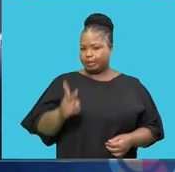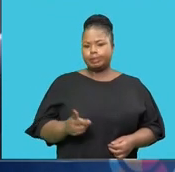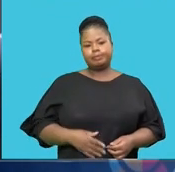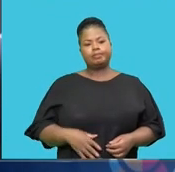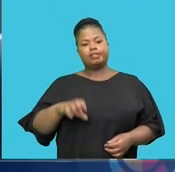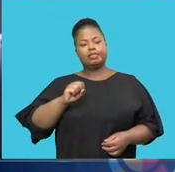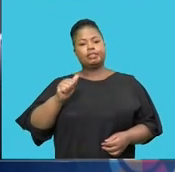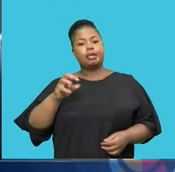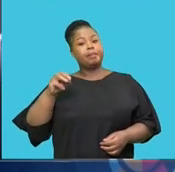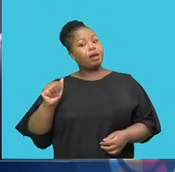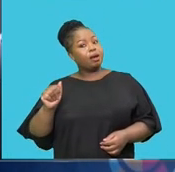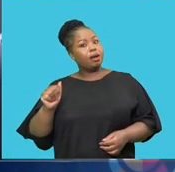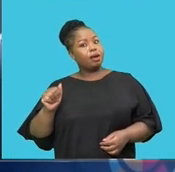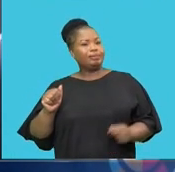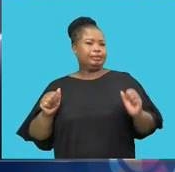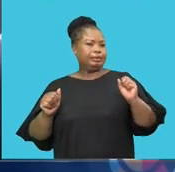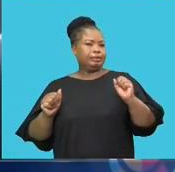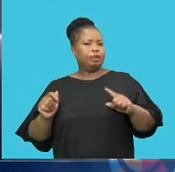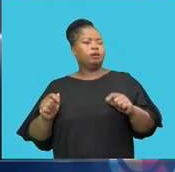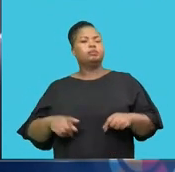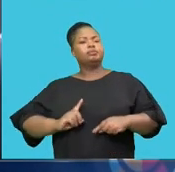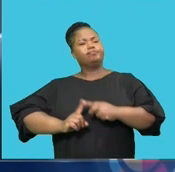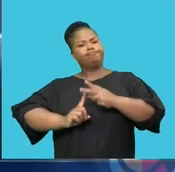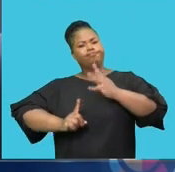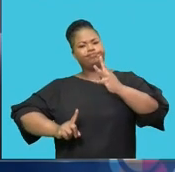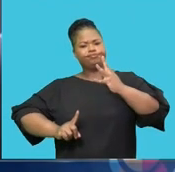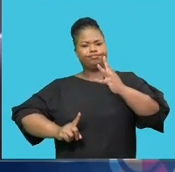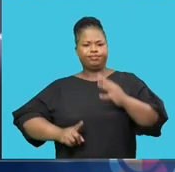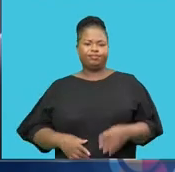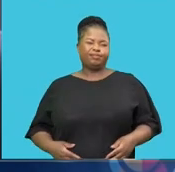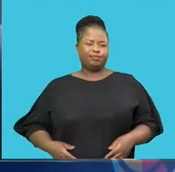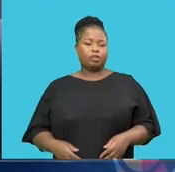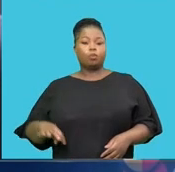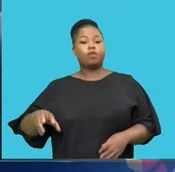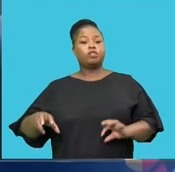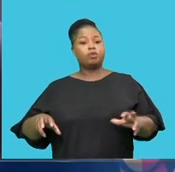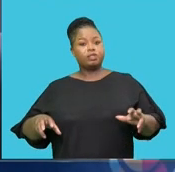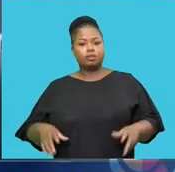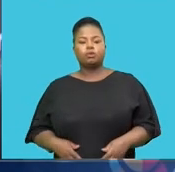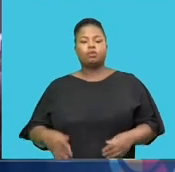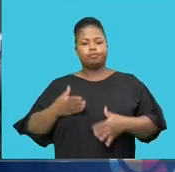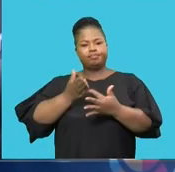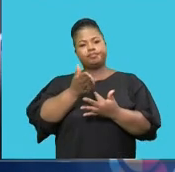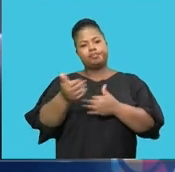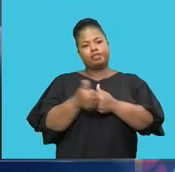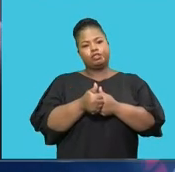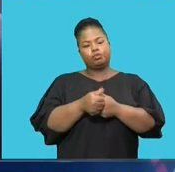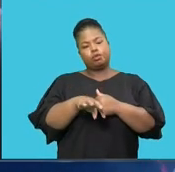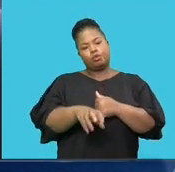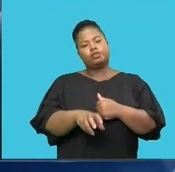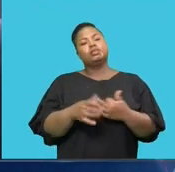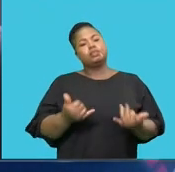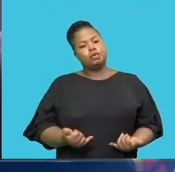summer touch all manner of places in the province. And through the partnership with the province, we are going